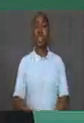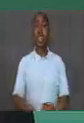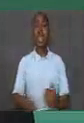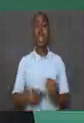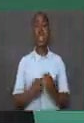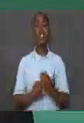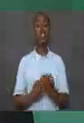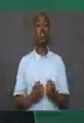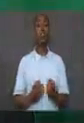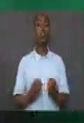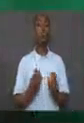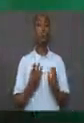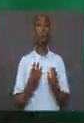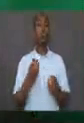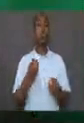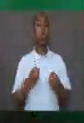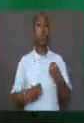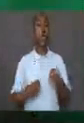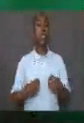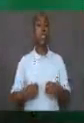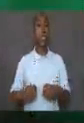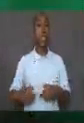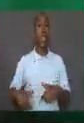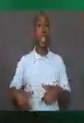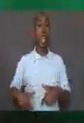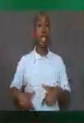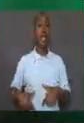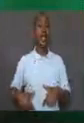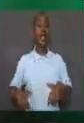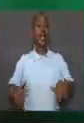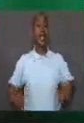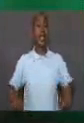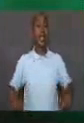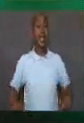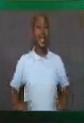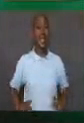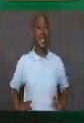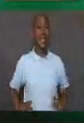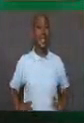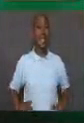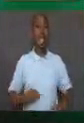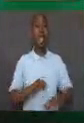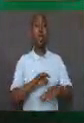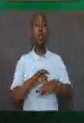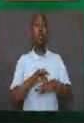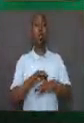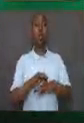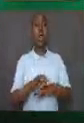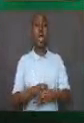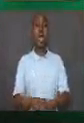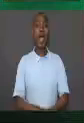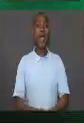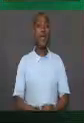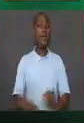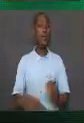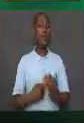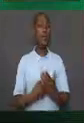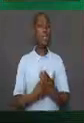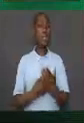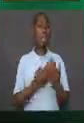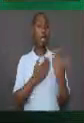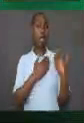organs, including the lungs, the kidneys, and the skin, that are responsible